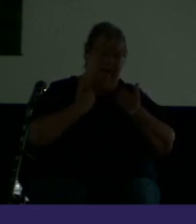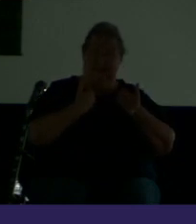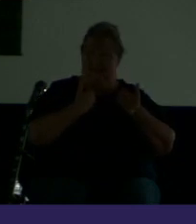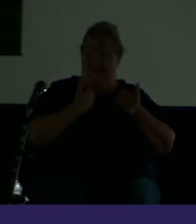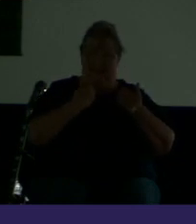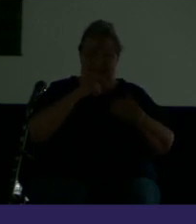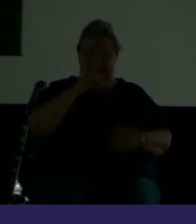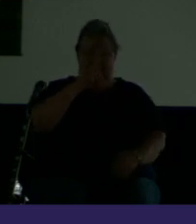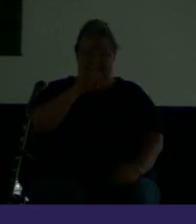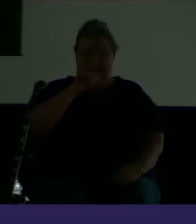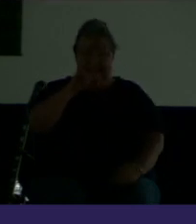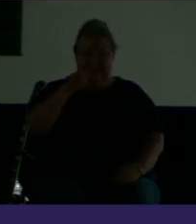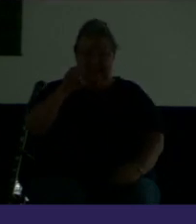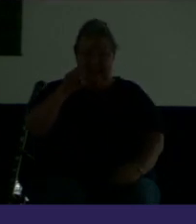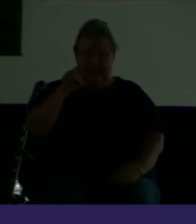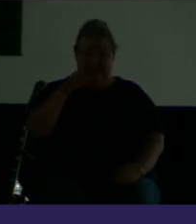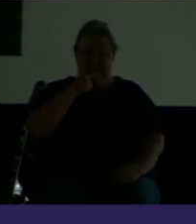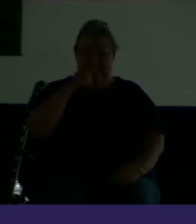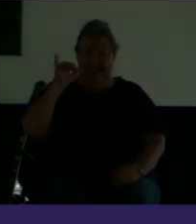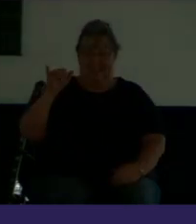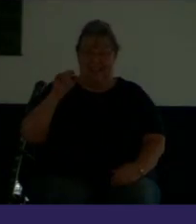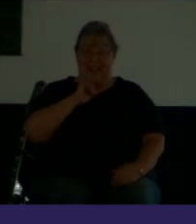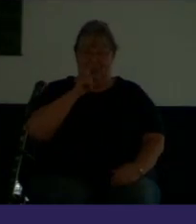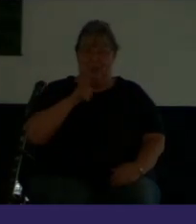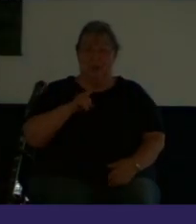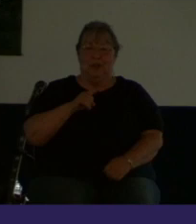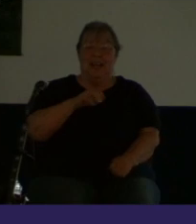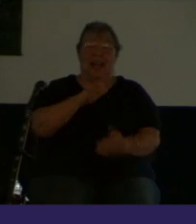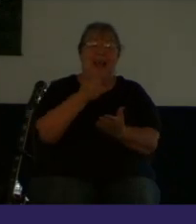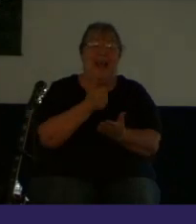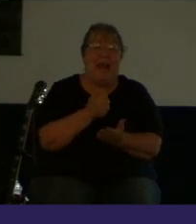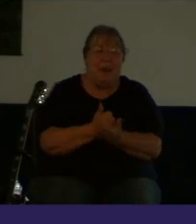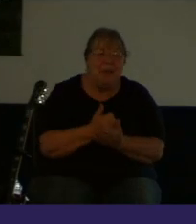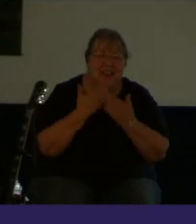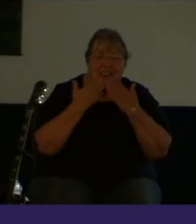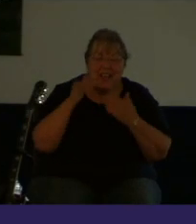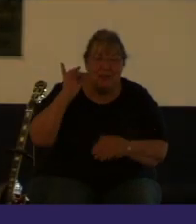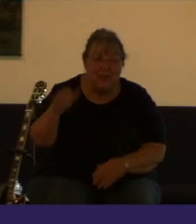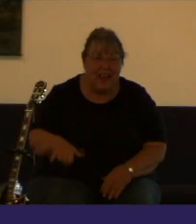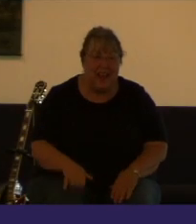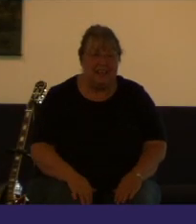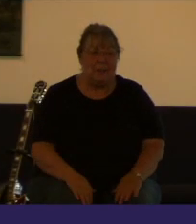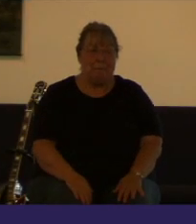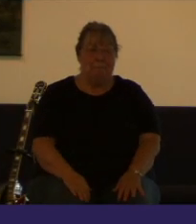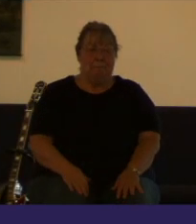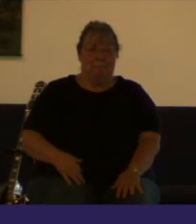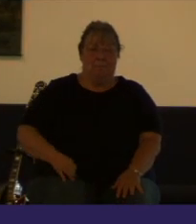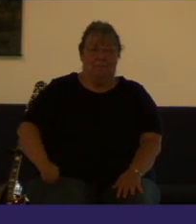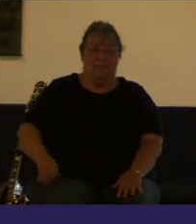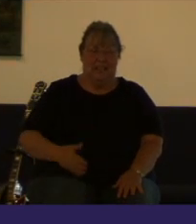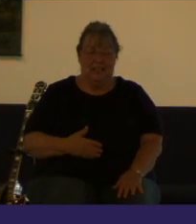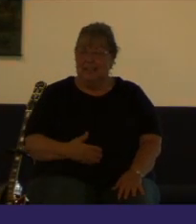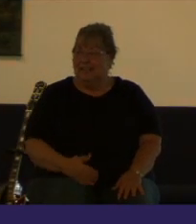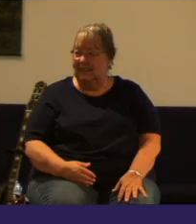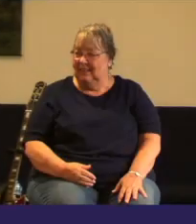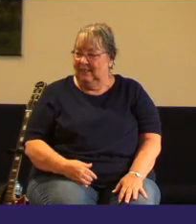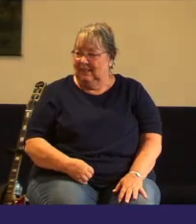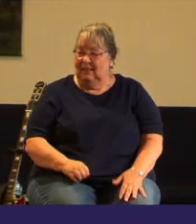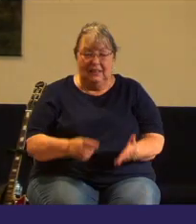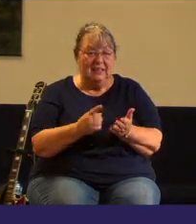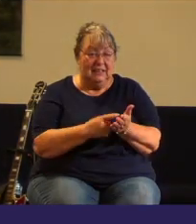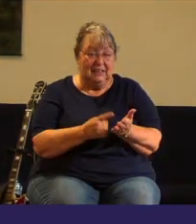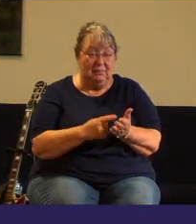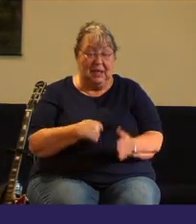Eileen said it's so true. So she knows. Amen. Thank you for that. Thank you for those thoughts. I do get bored sometimes